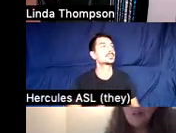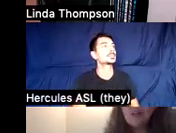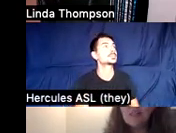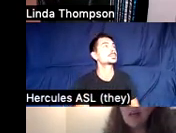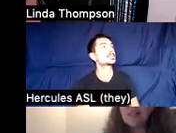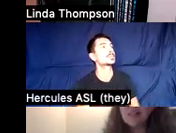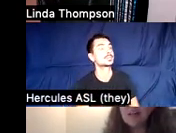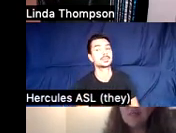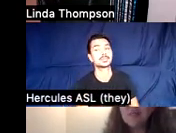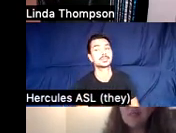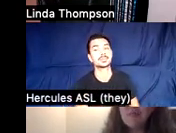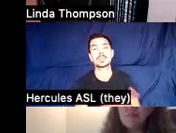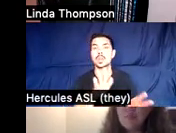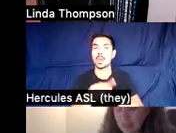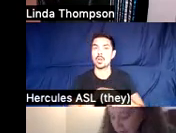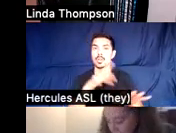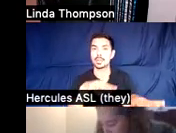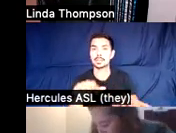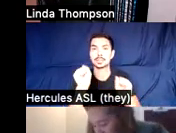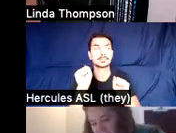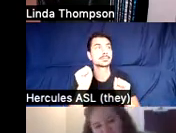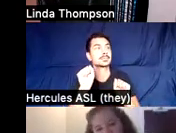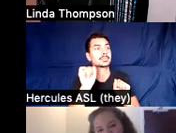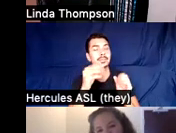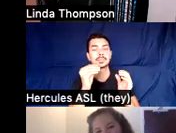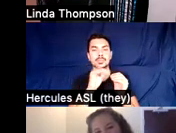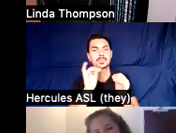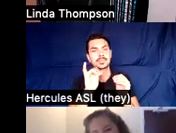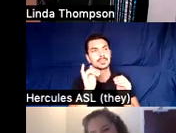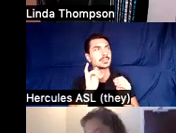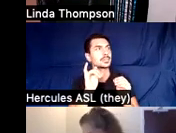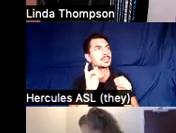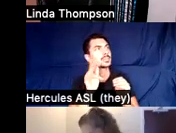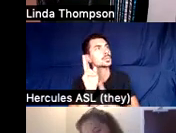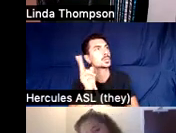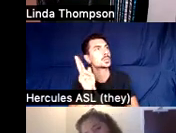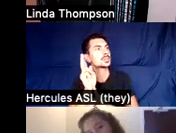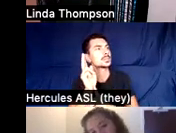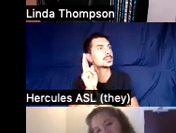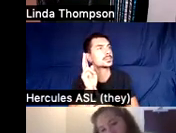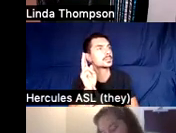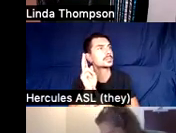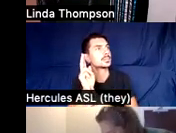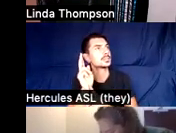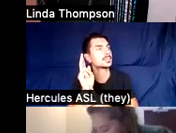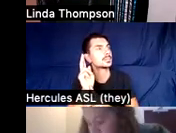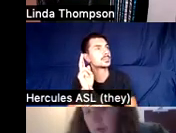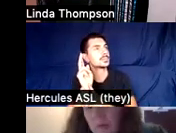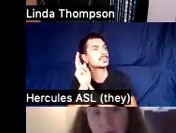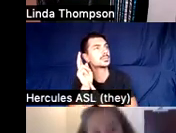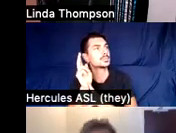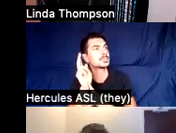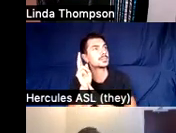So how long did that take? Was that maybe like, I don't know, 2 minutes, 3 minutes, something like that?